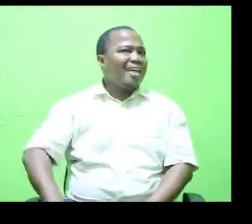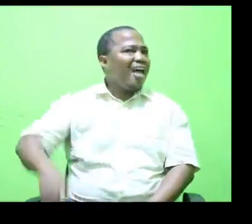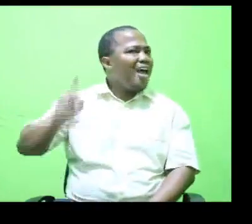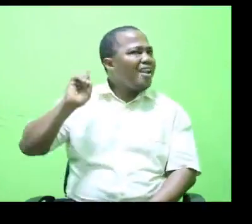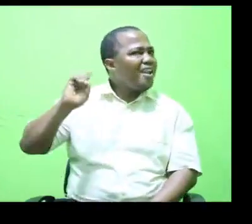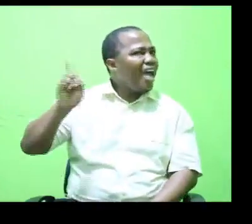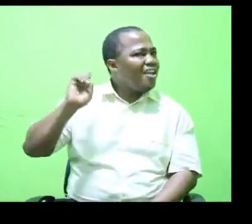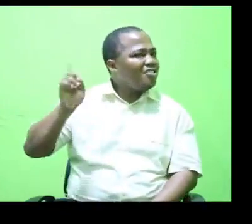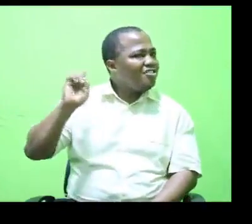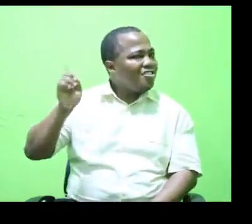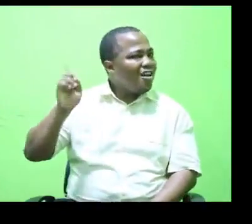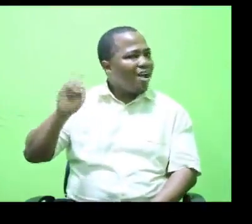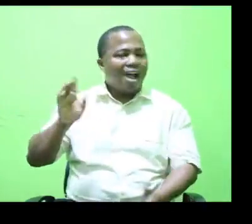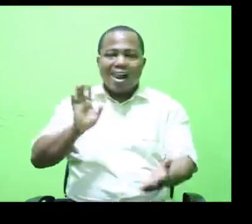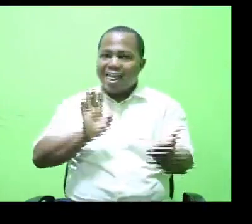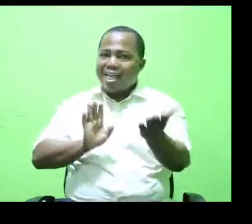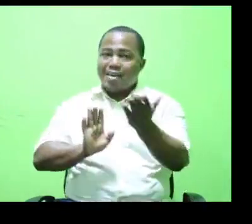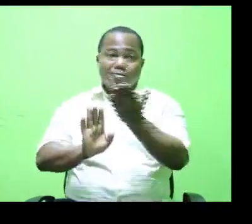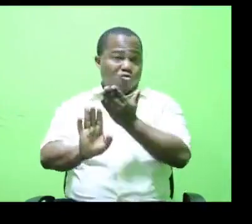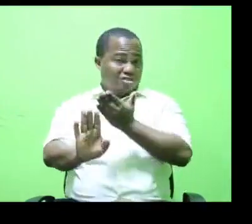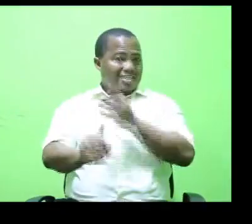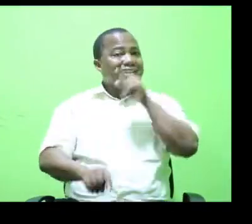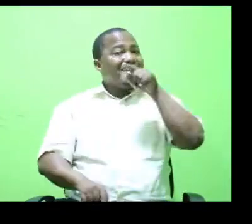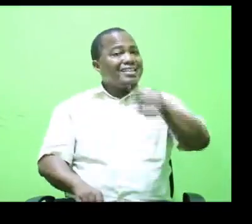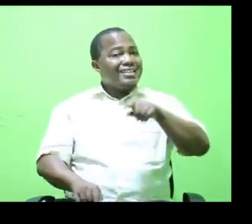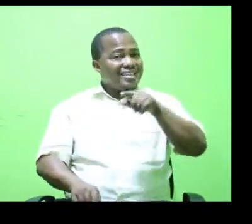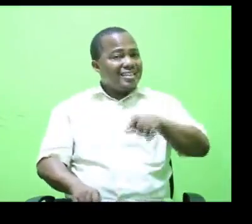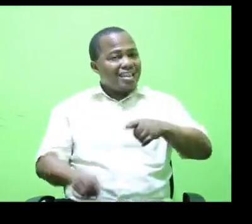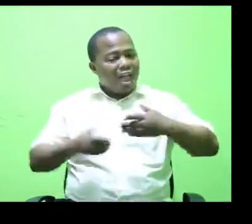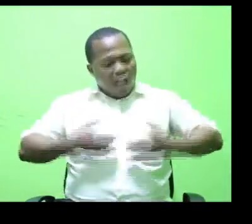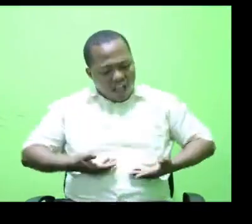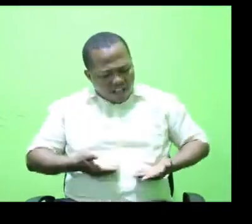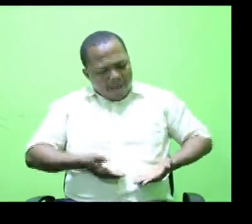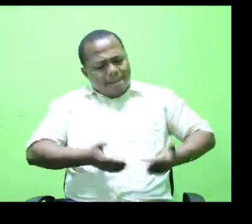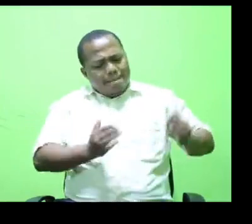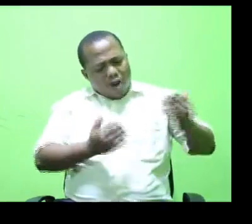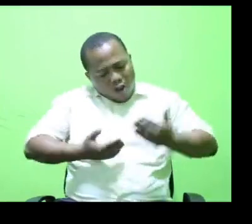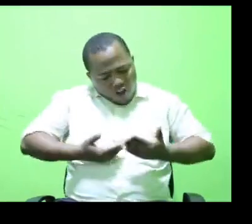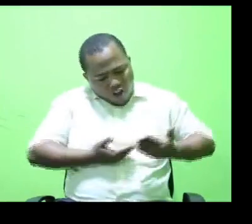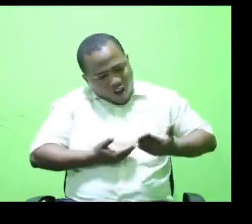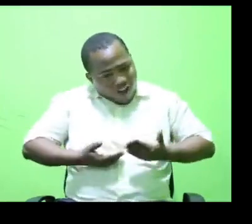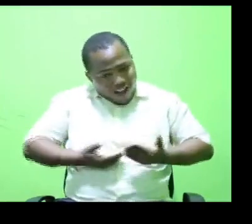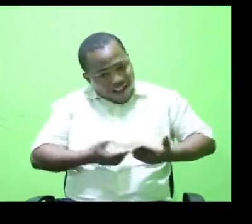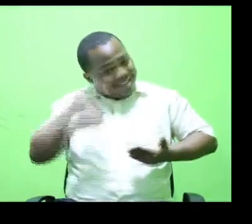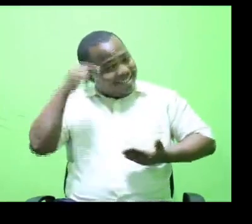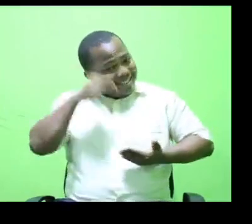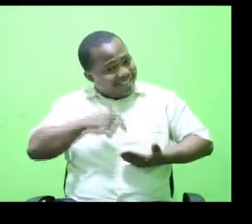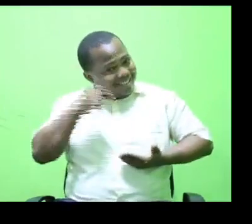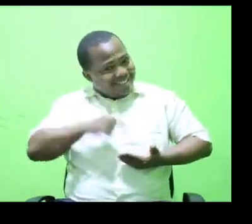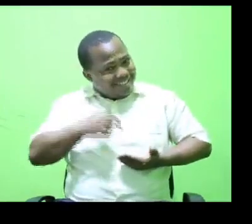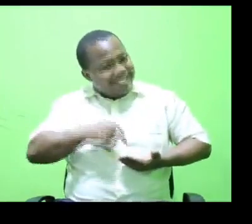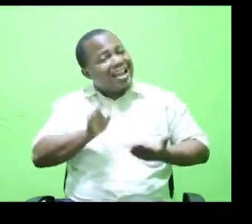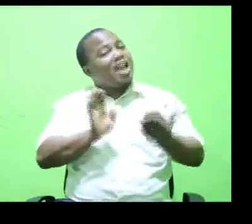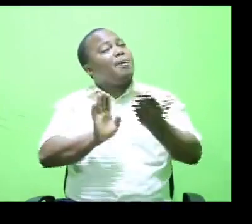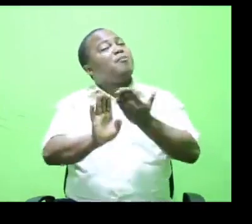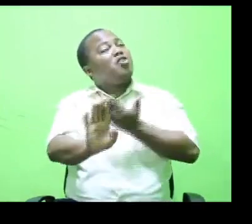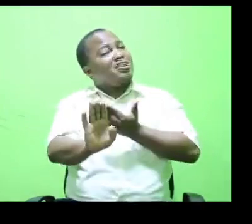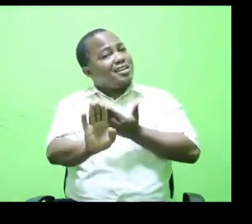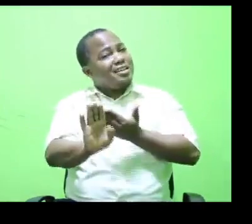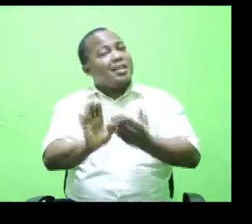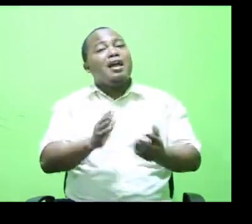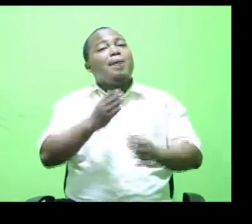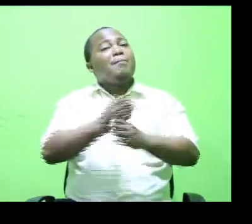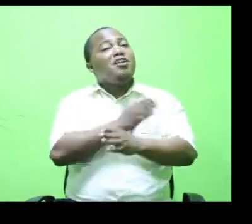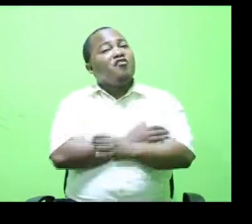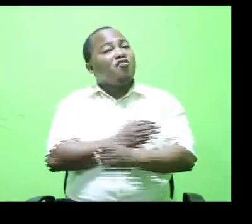natural immunity. It is inborn immune system and exists even